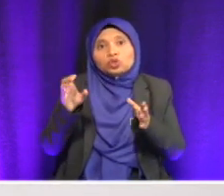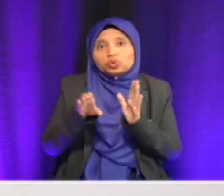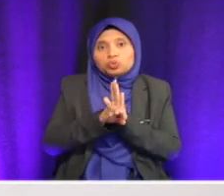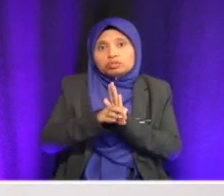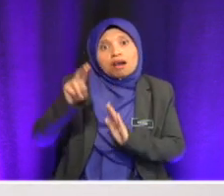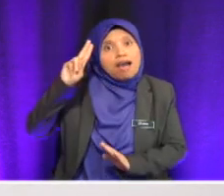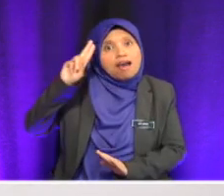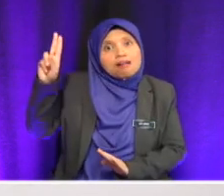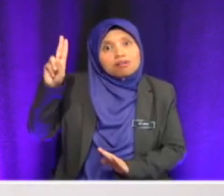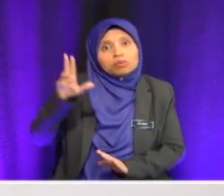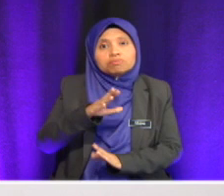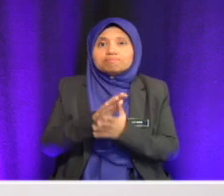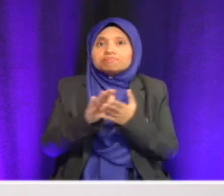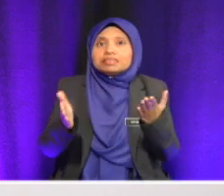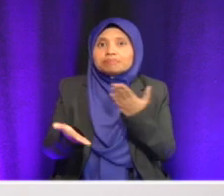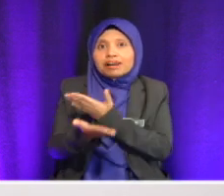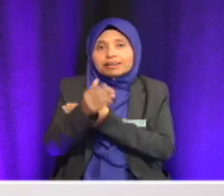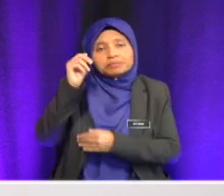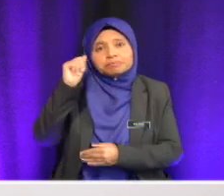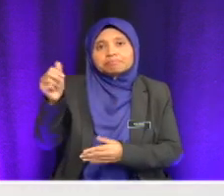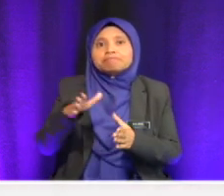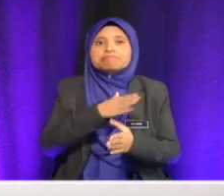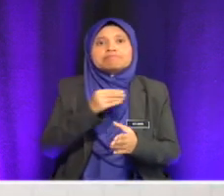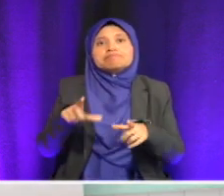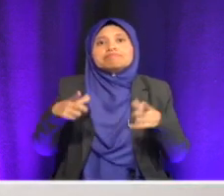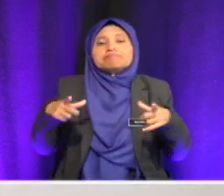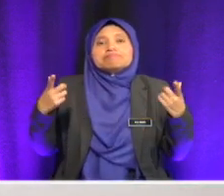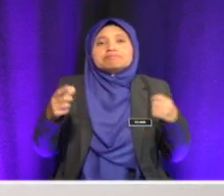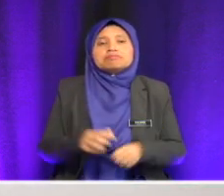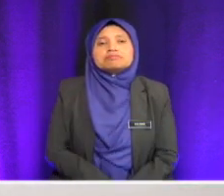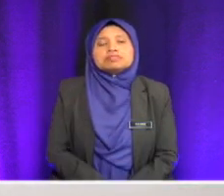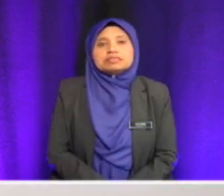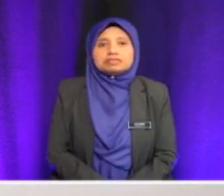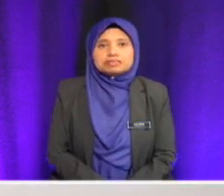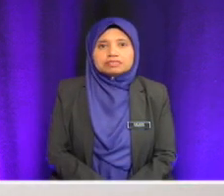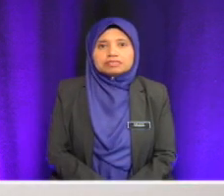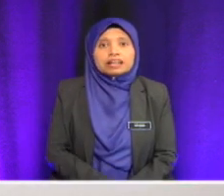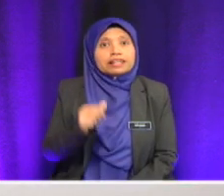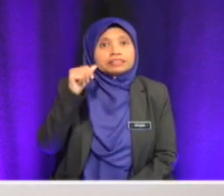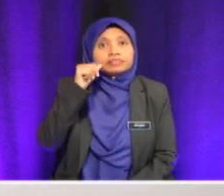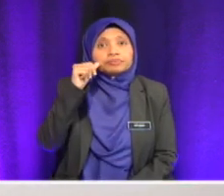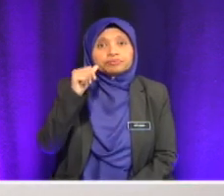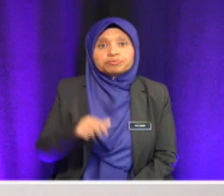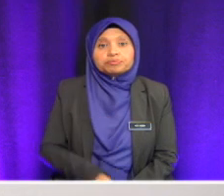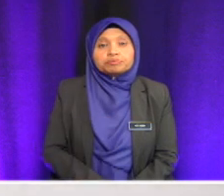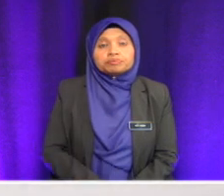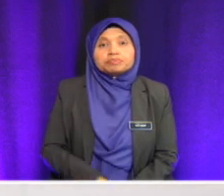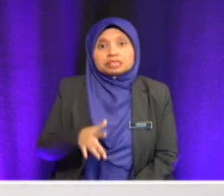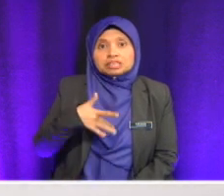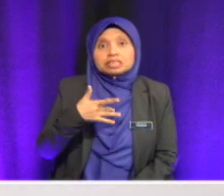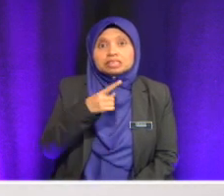you? Can I ask for another volunteer? Yes, Ahna. Please try again. Okay. I think the